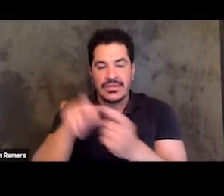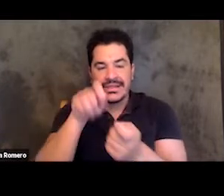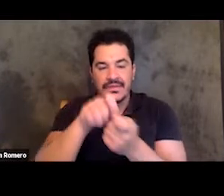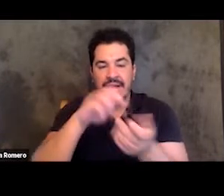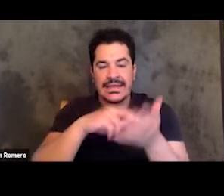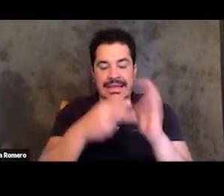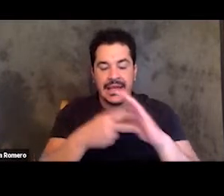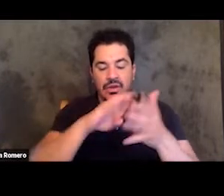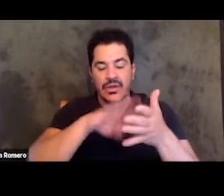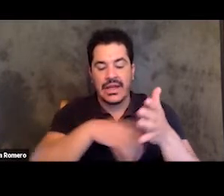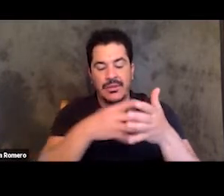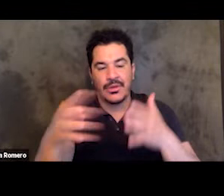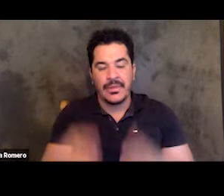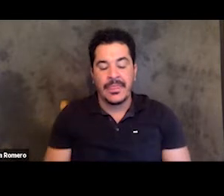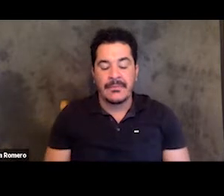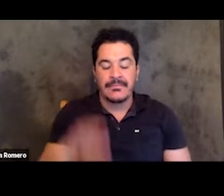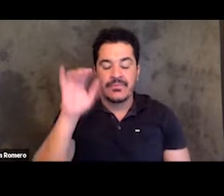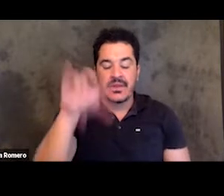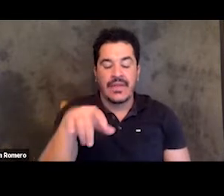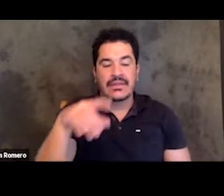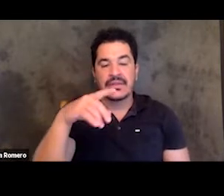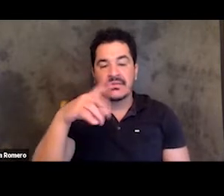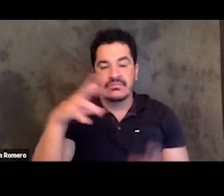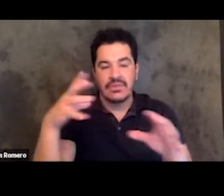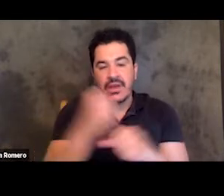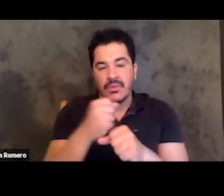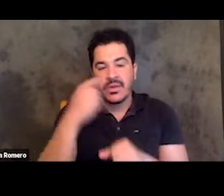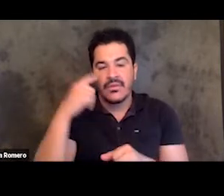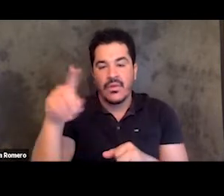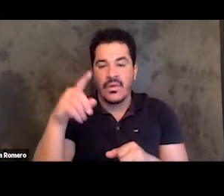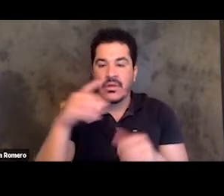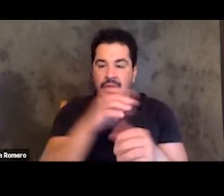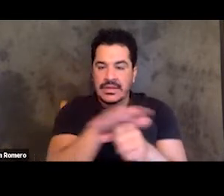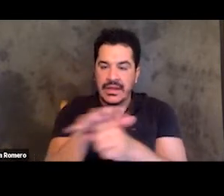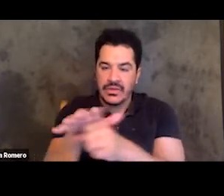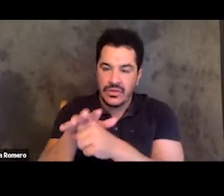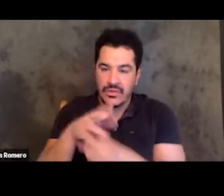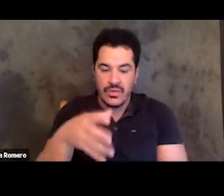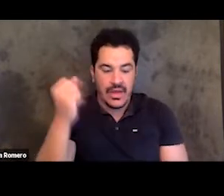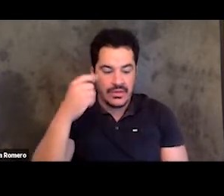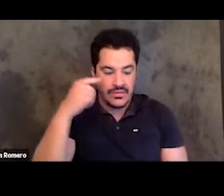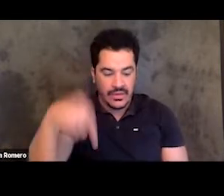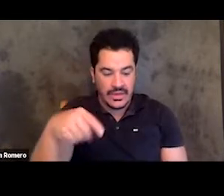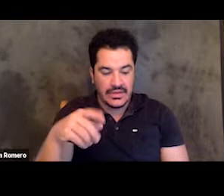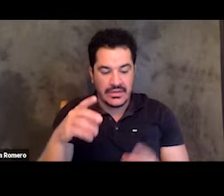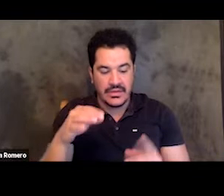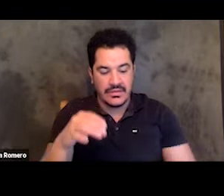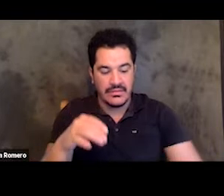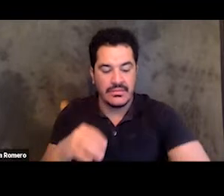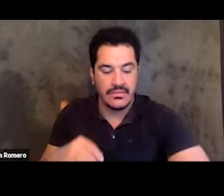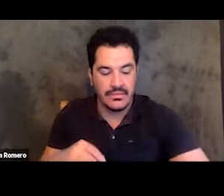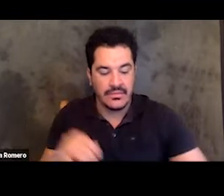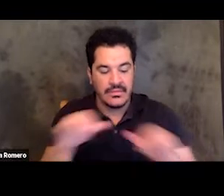It's a summary on the sector Pullouts for these measurement areas. For the sector